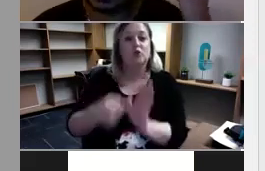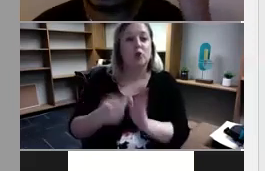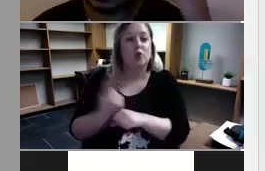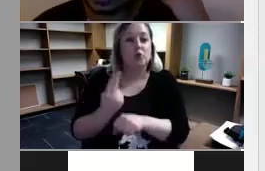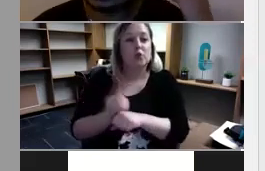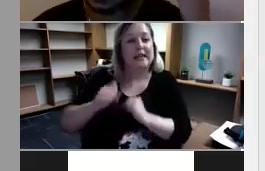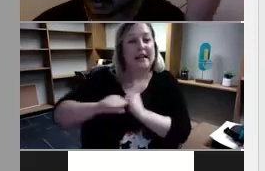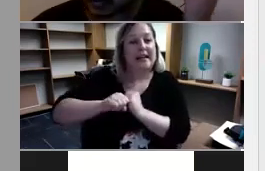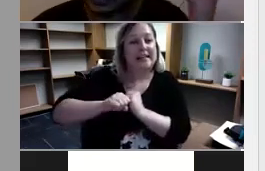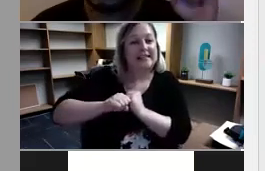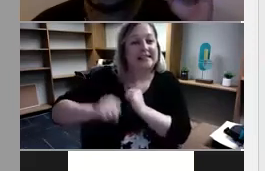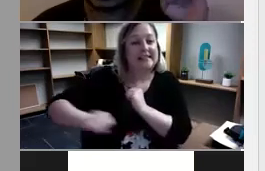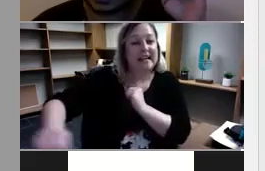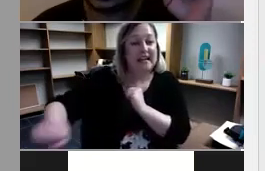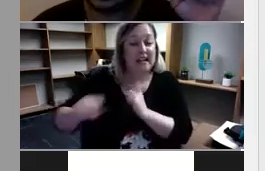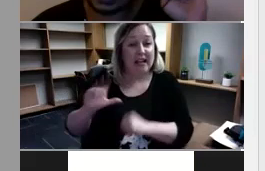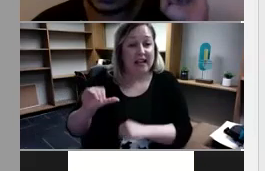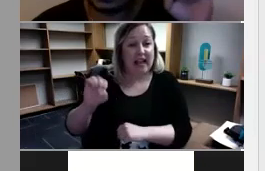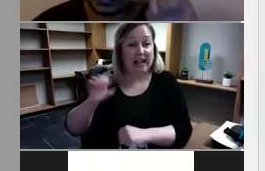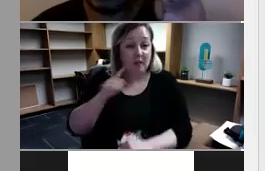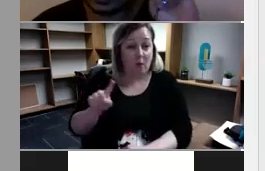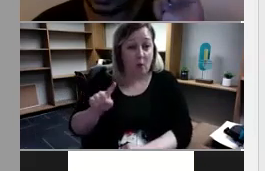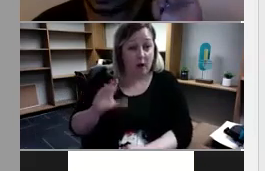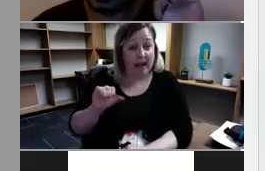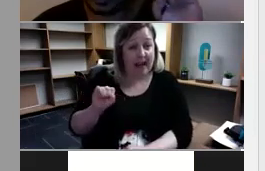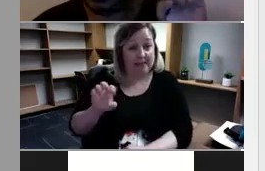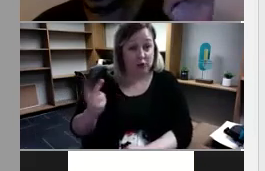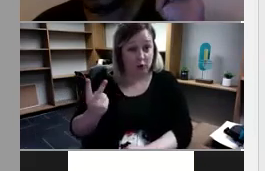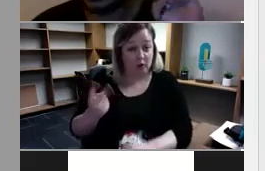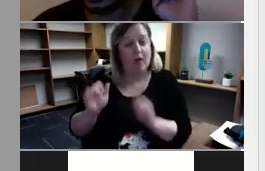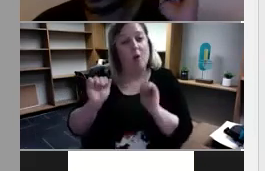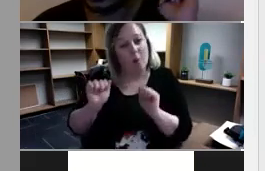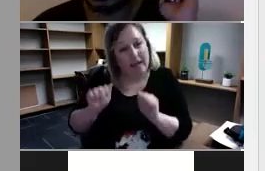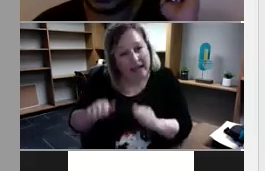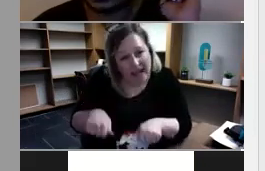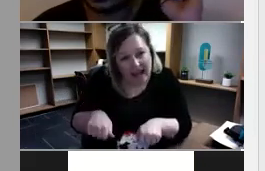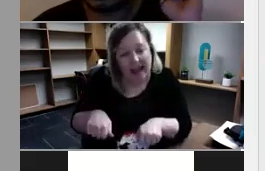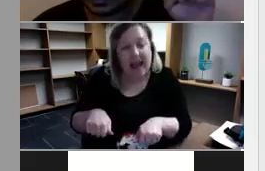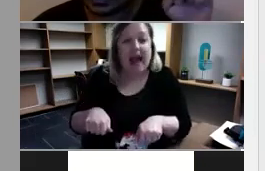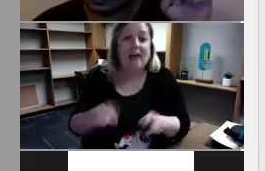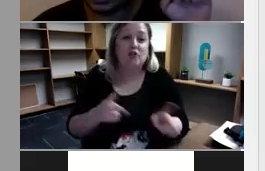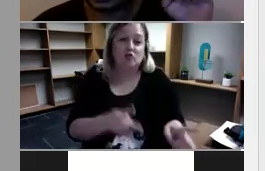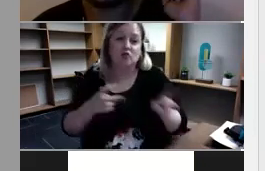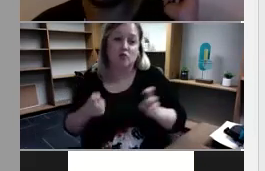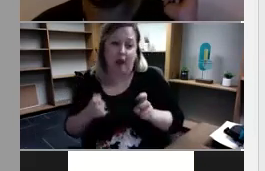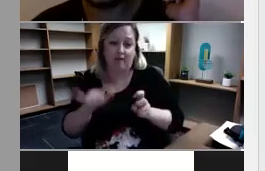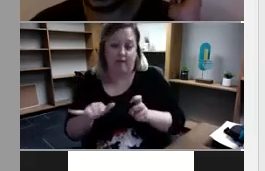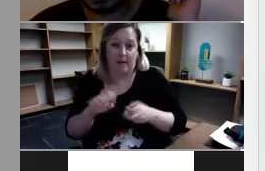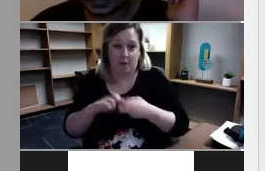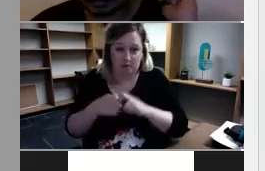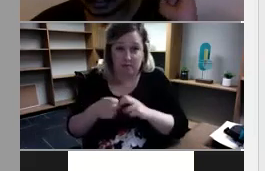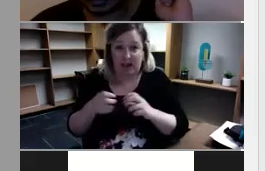for case 2, we can actually try and derive this particular problem and find out the complexity of this equation